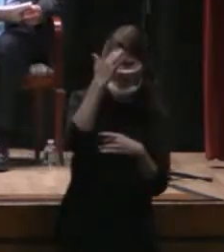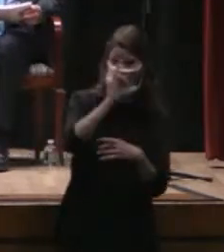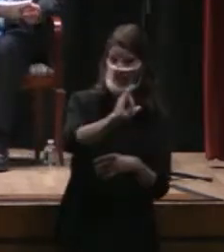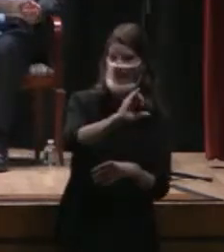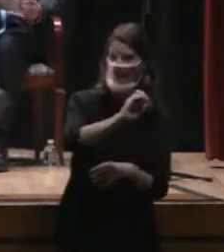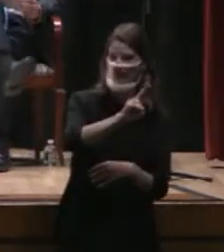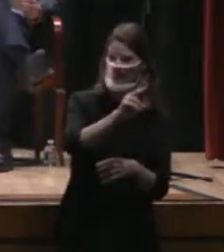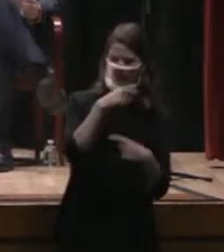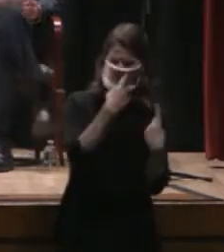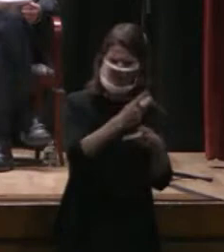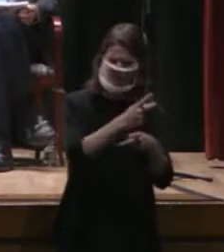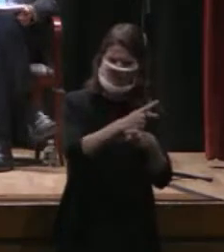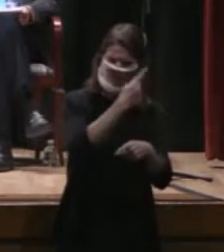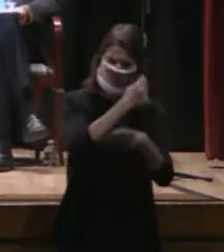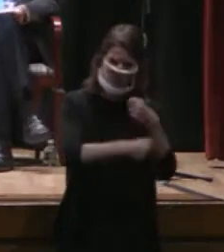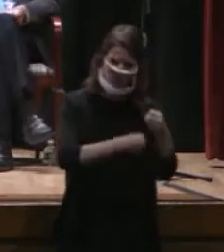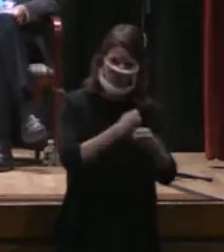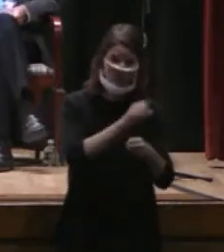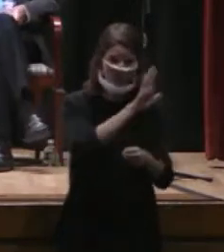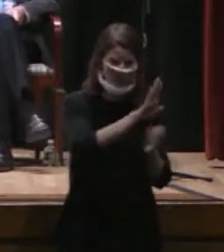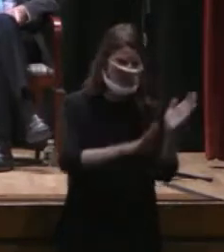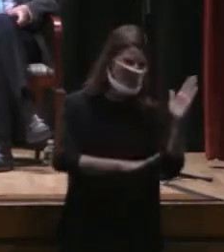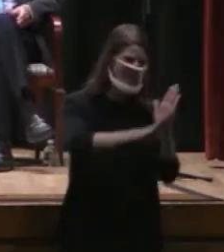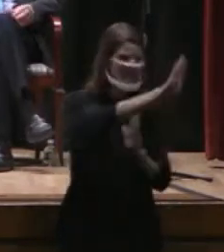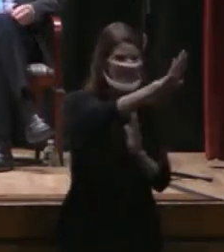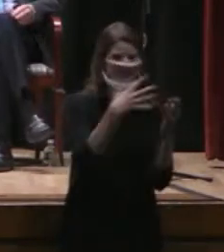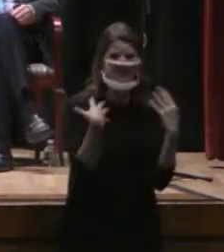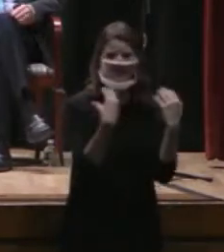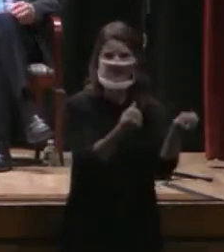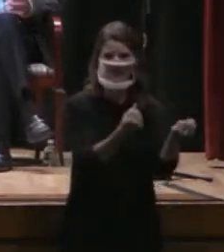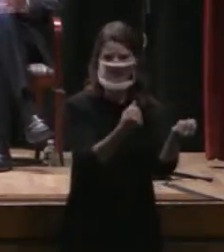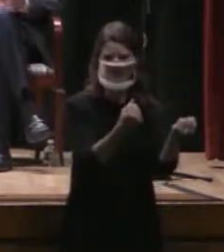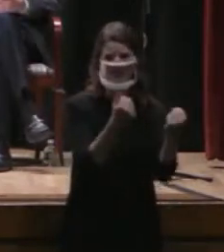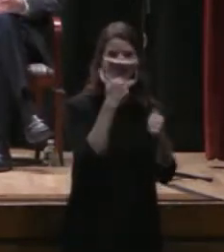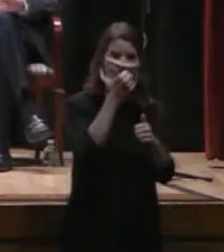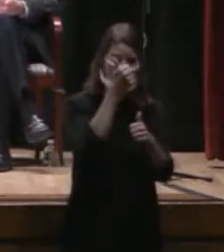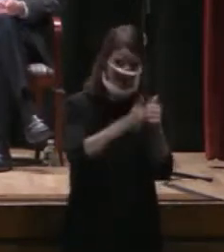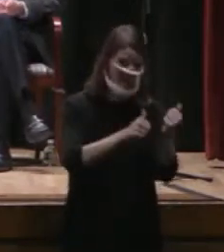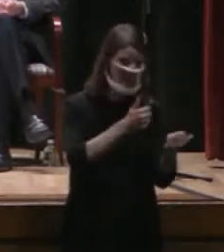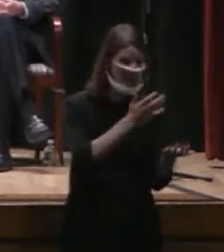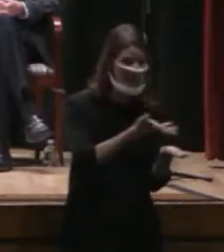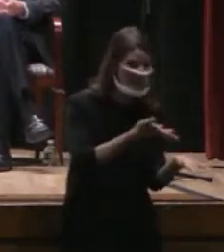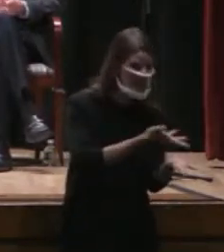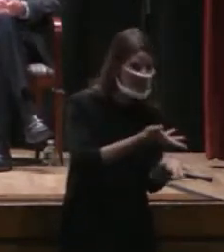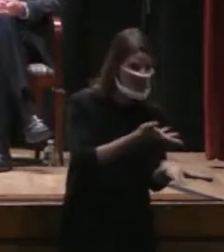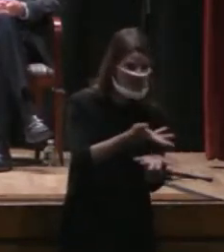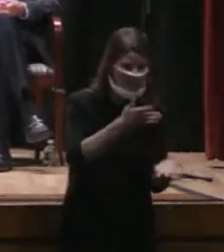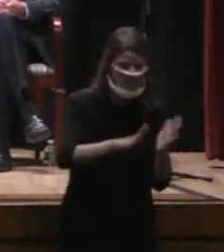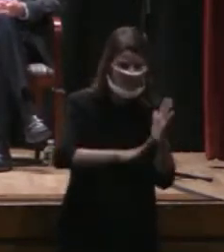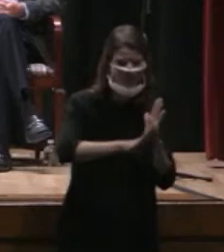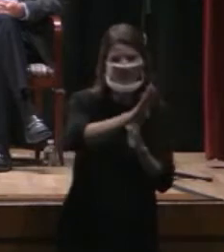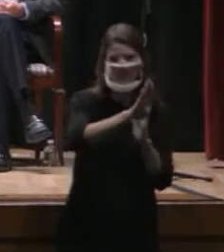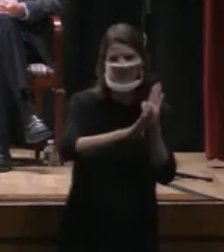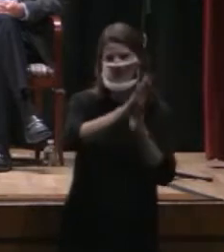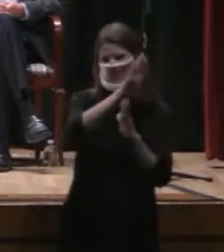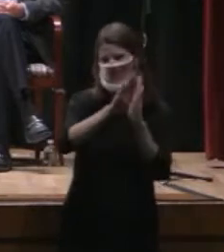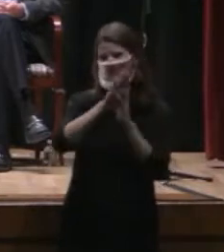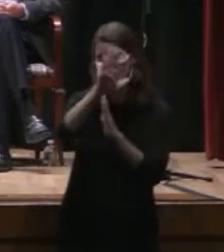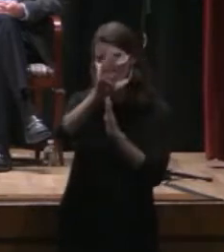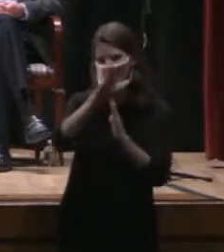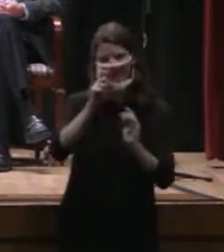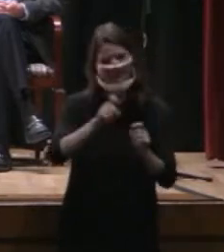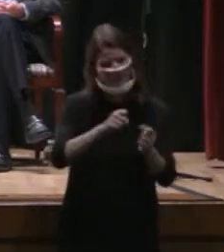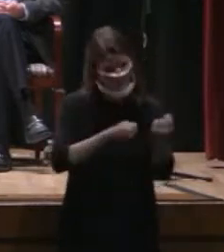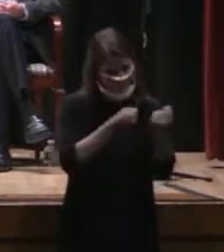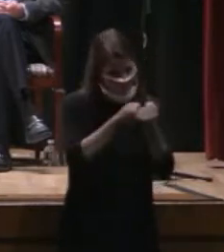year and how her confidence had grown exponentially with every encounter. She needed assurance and a